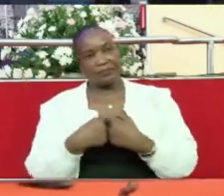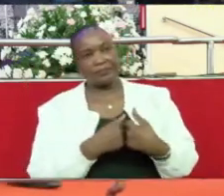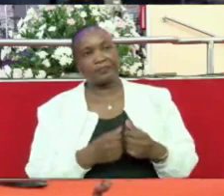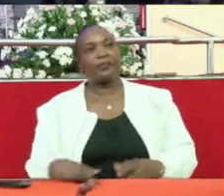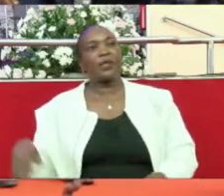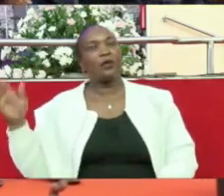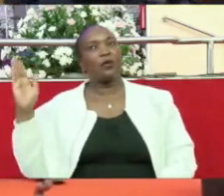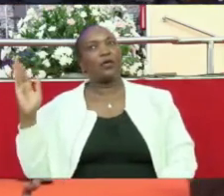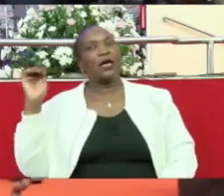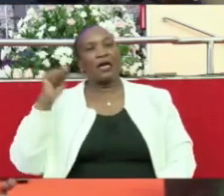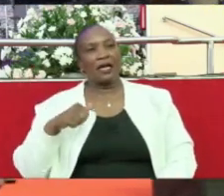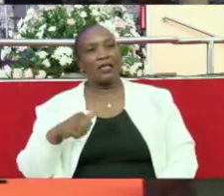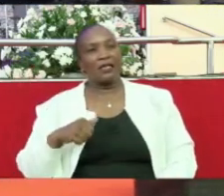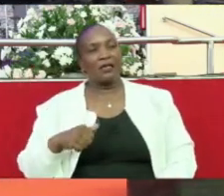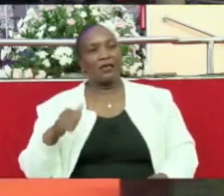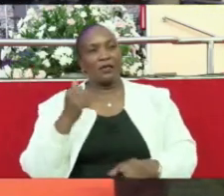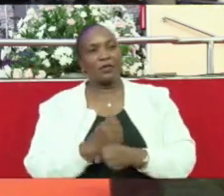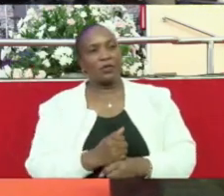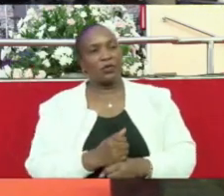though He is the owner of this earth.